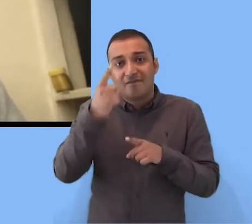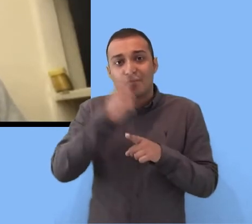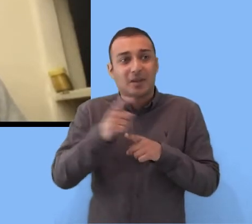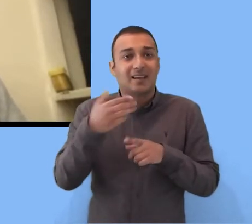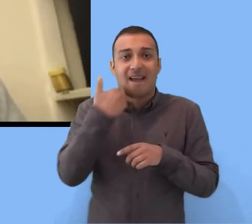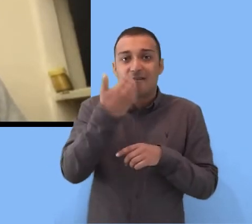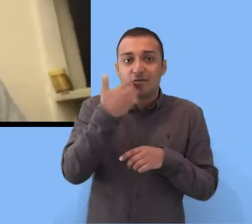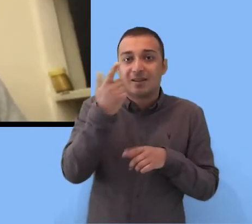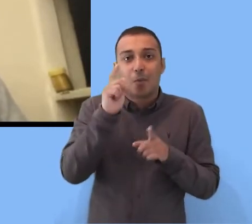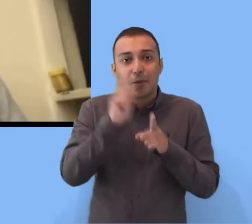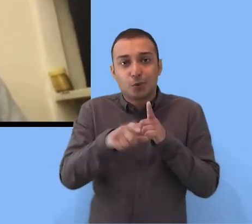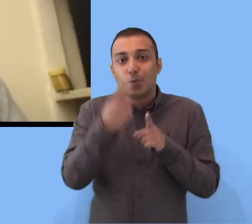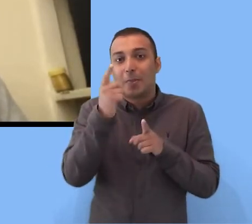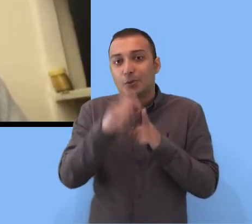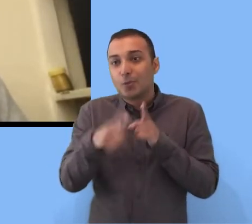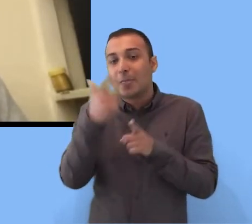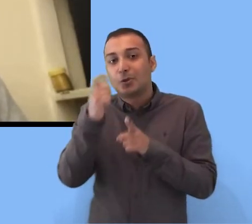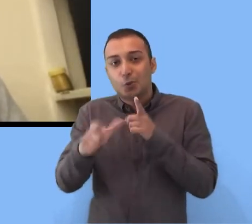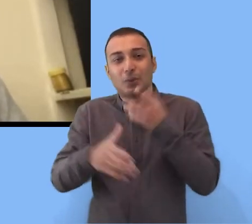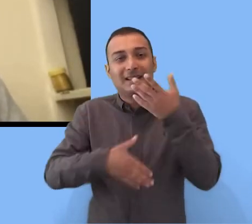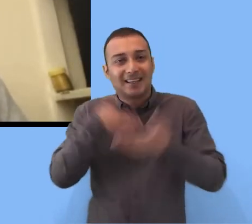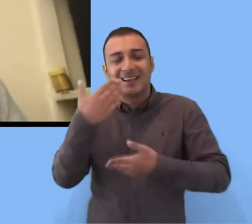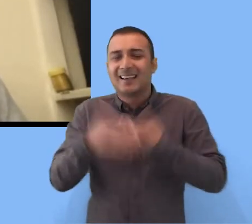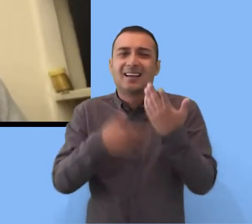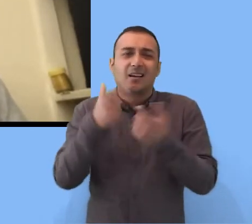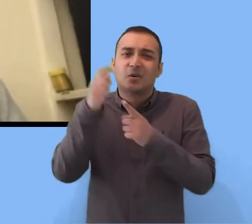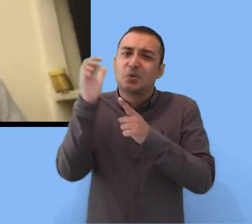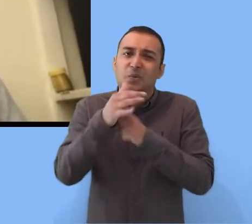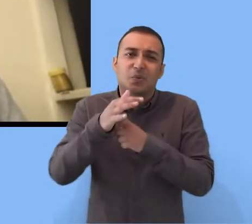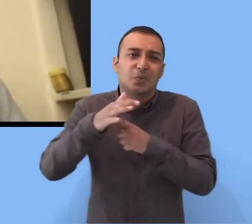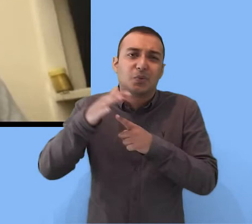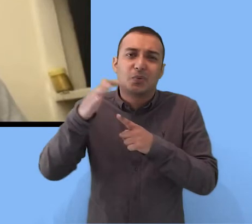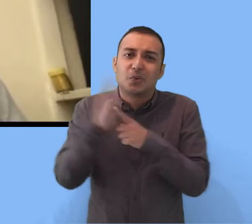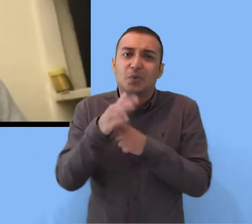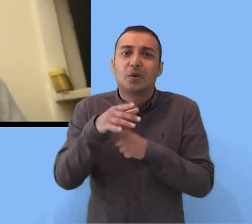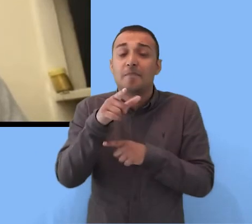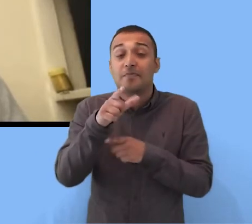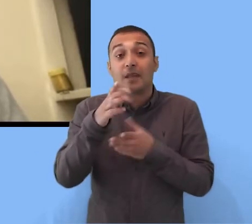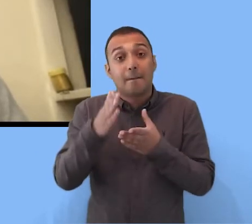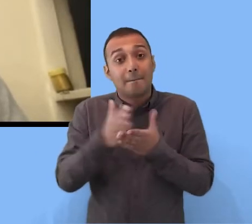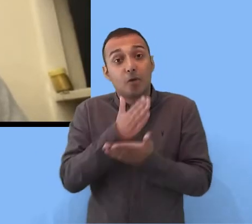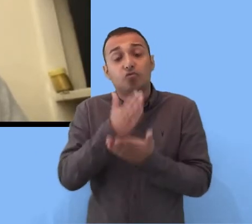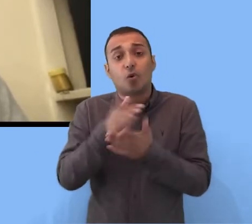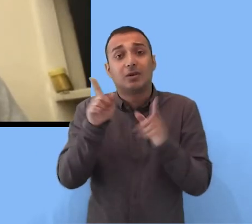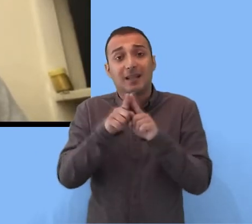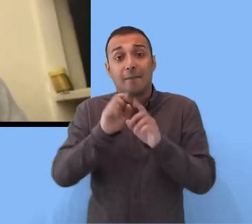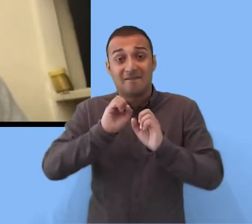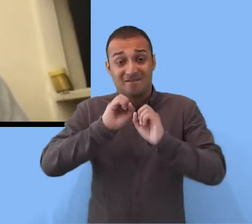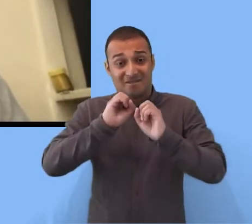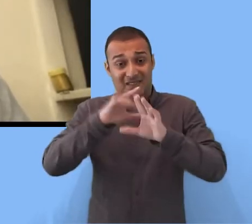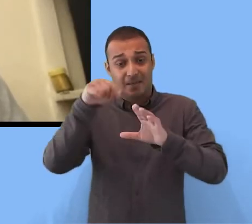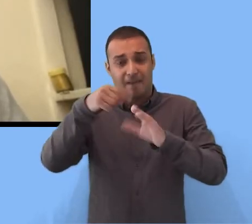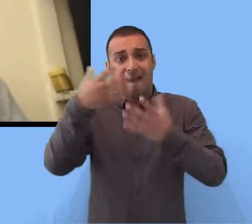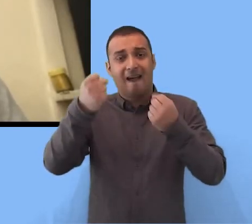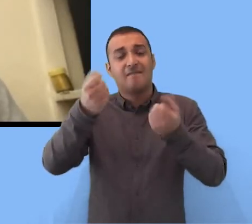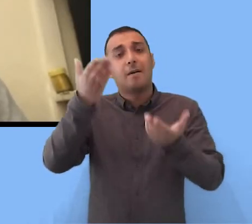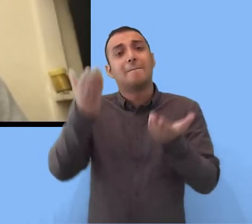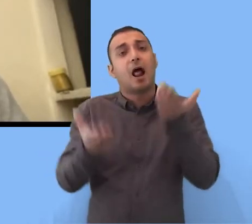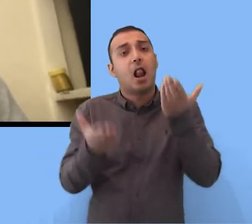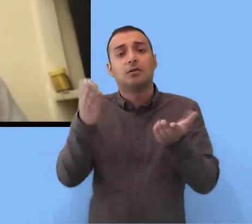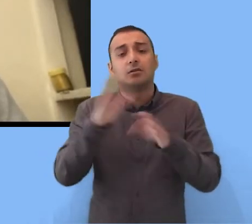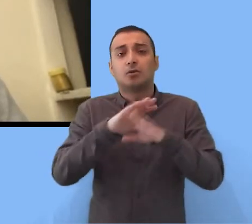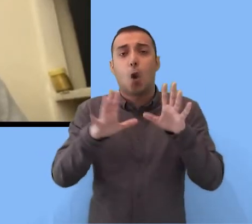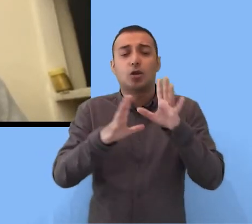forth. And making sure, you know, that the feedback is balanced is something that